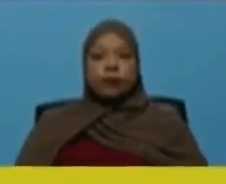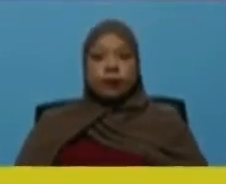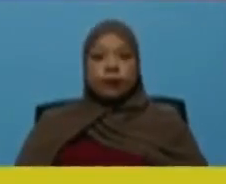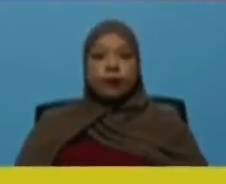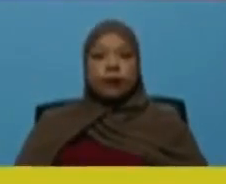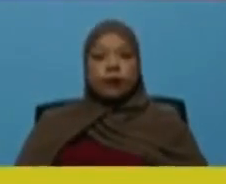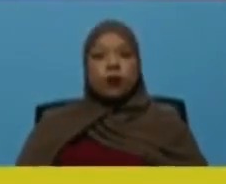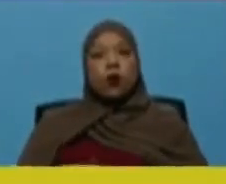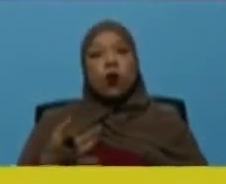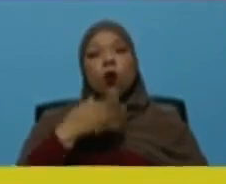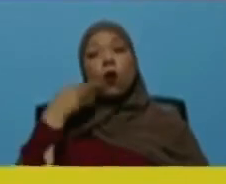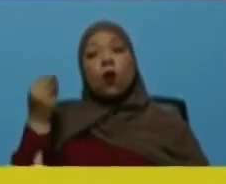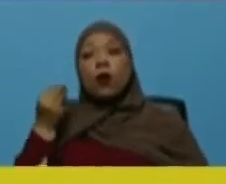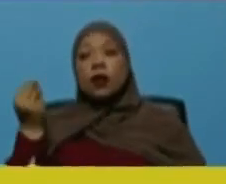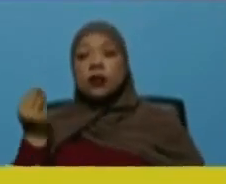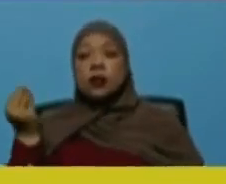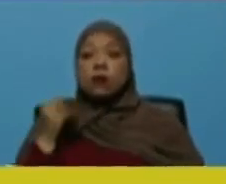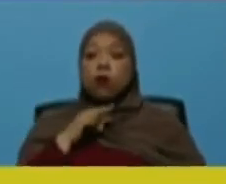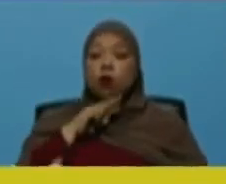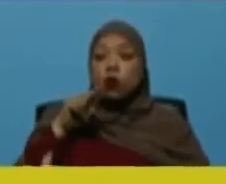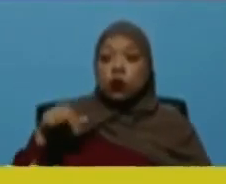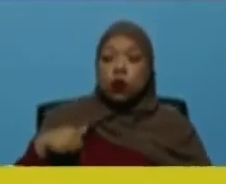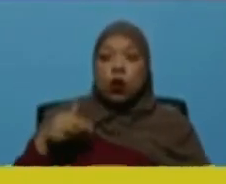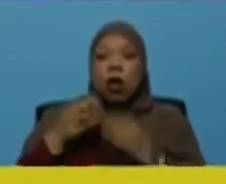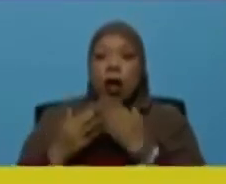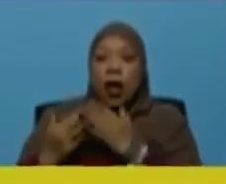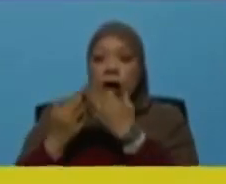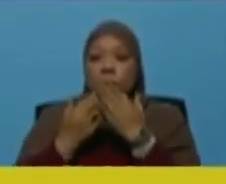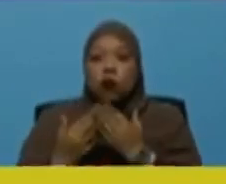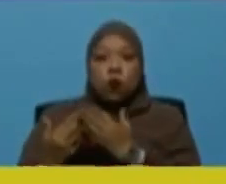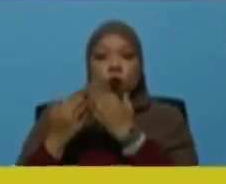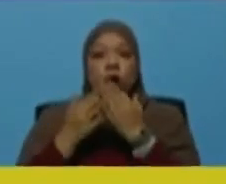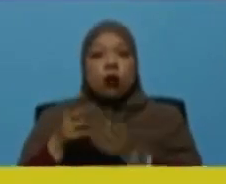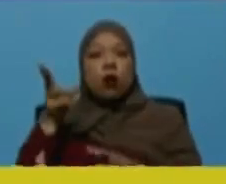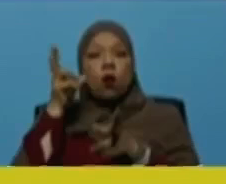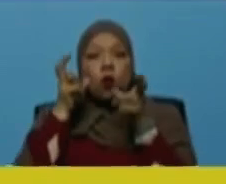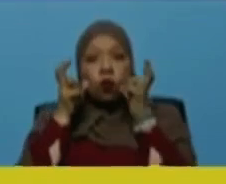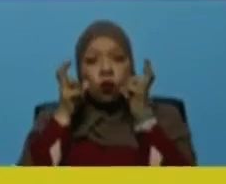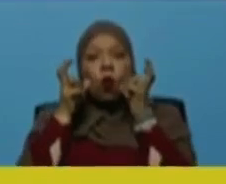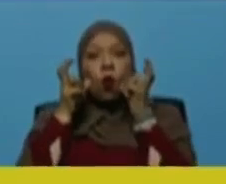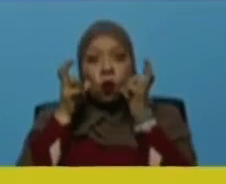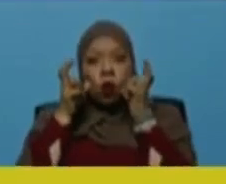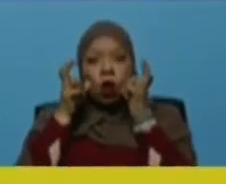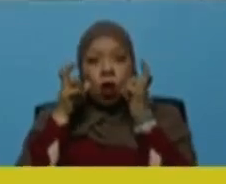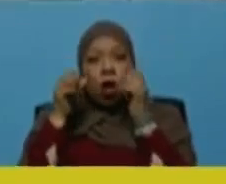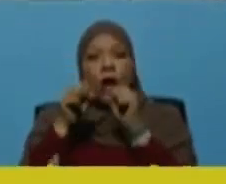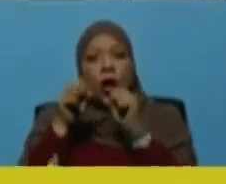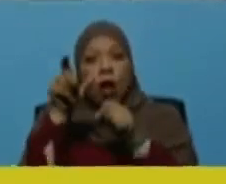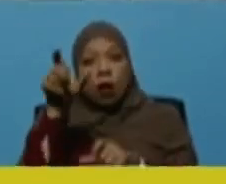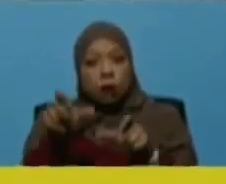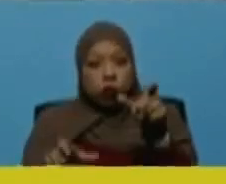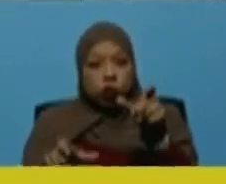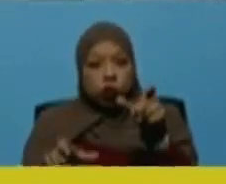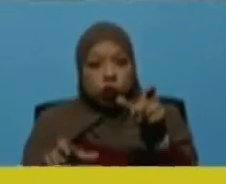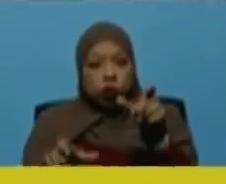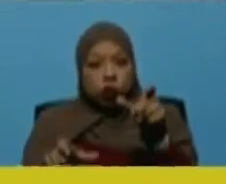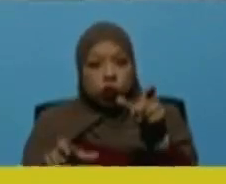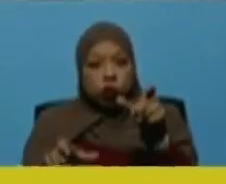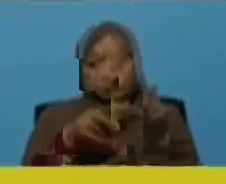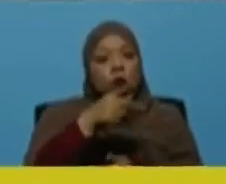Because being little kids, we studied Allende, Victor